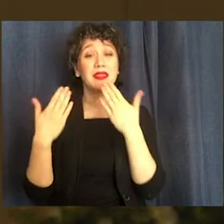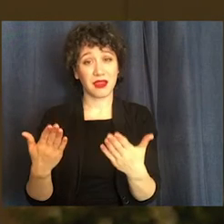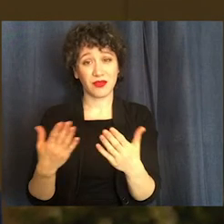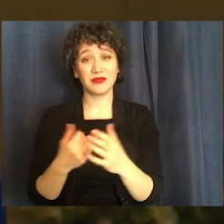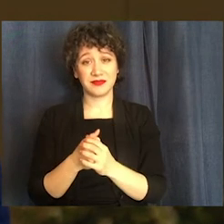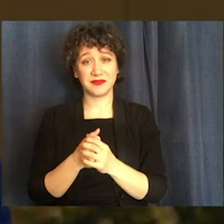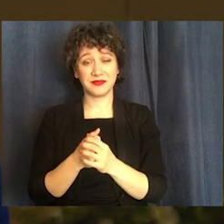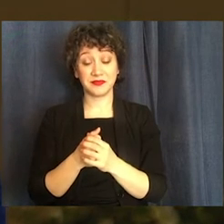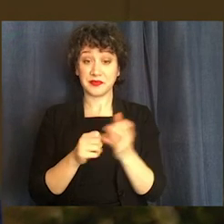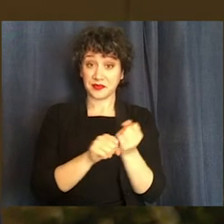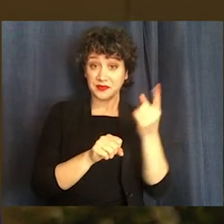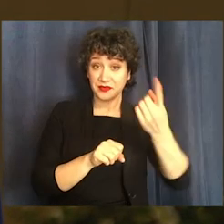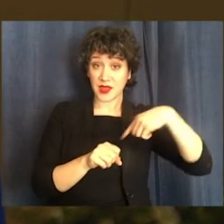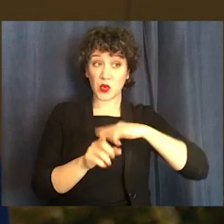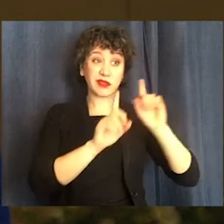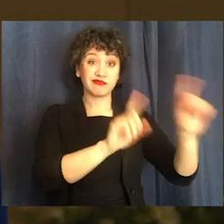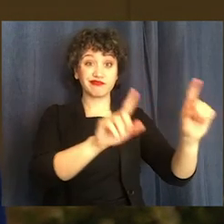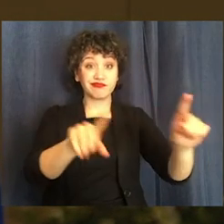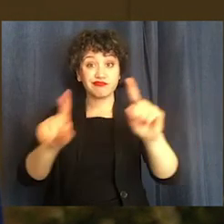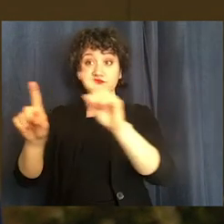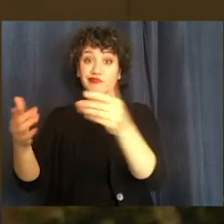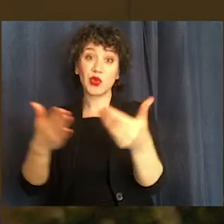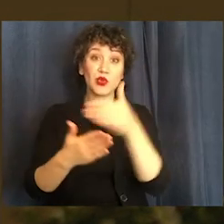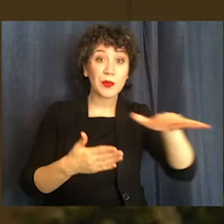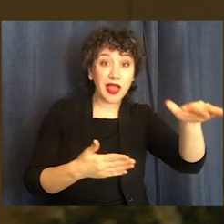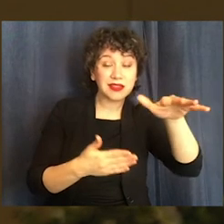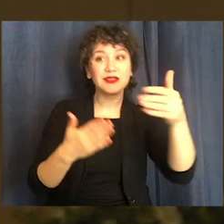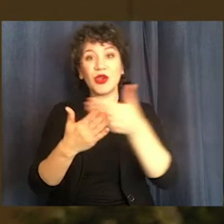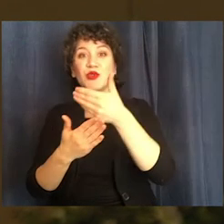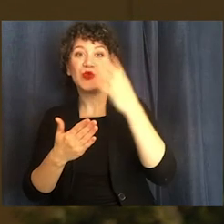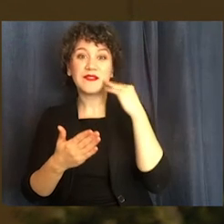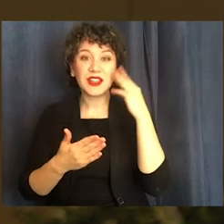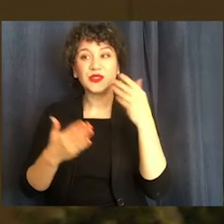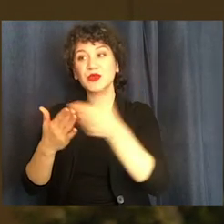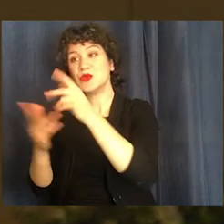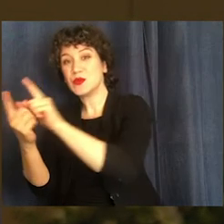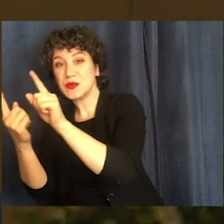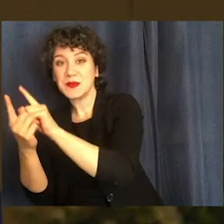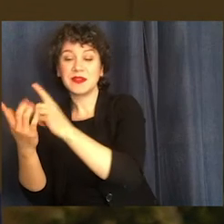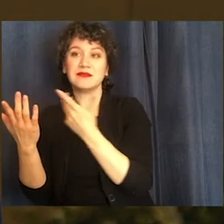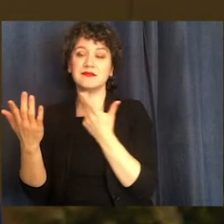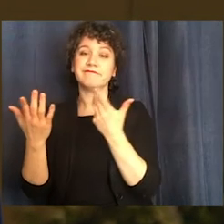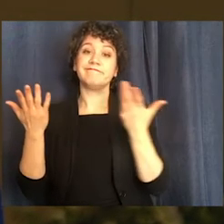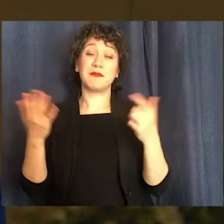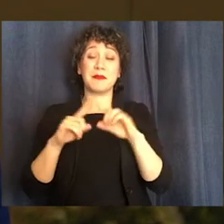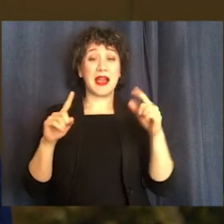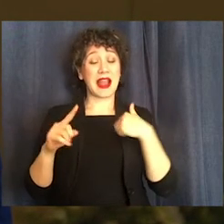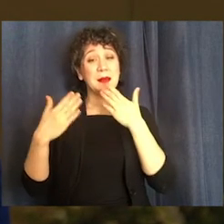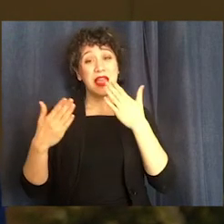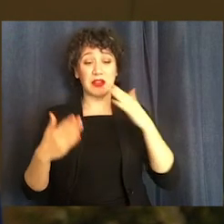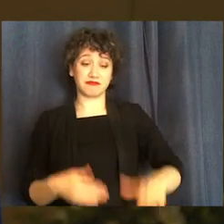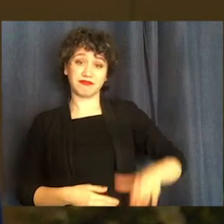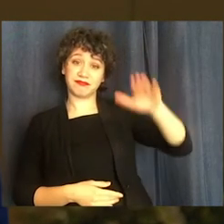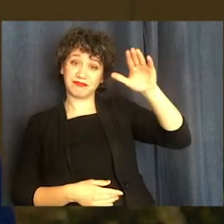so thankful to have grown up in a place like Palmer. I'm so thankful to have been surrounded by all of you. The memories and many life lessons that my fellow